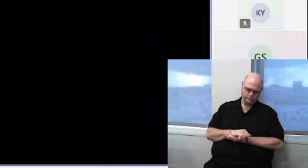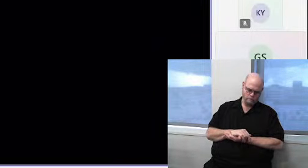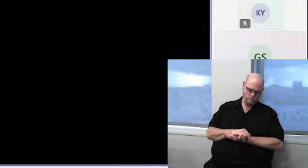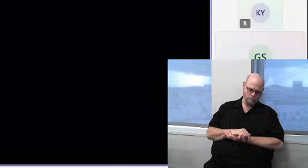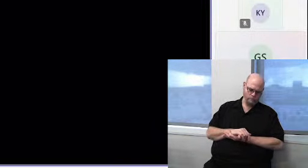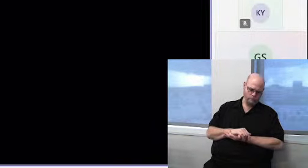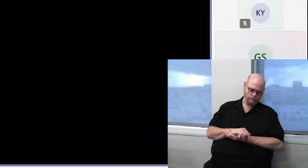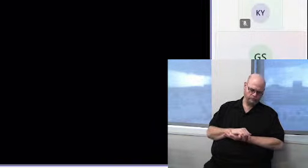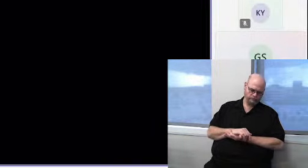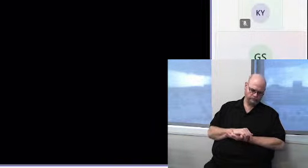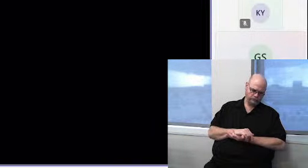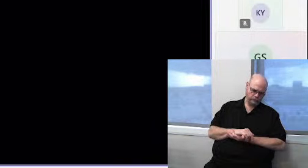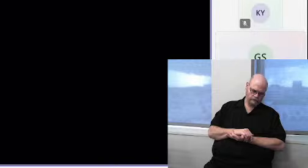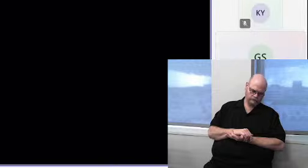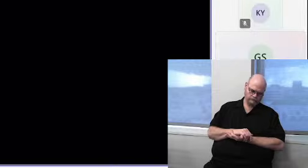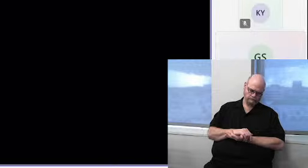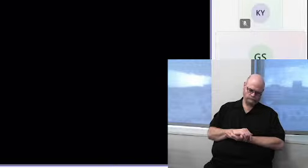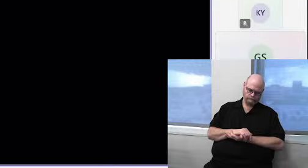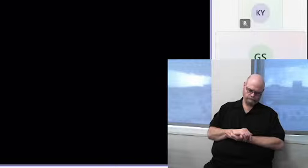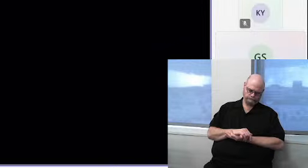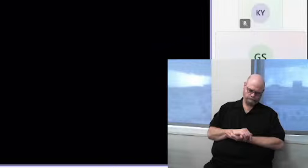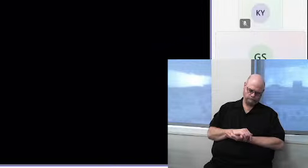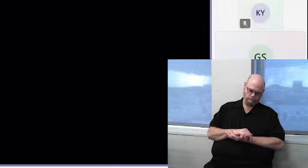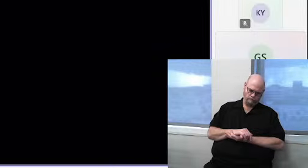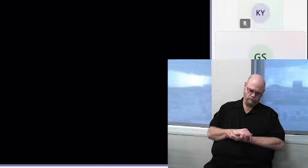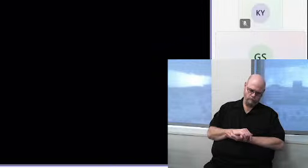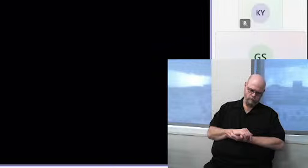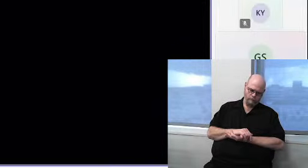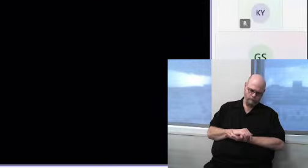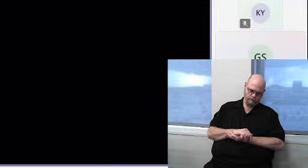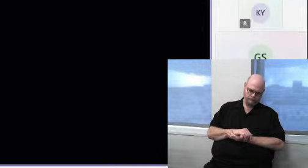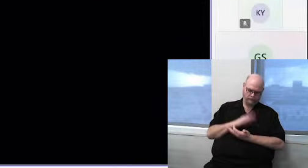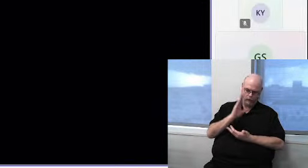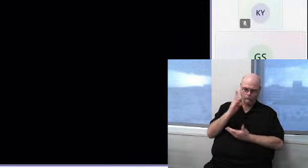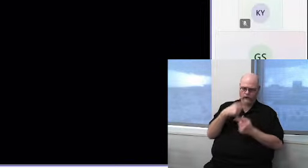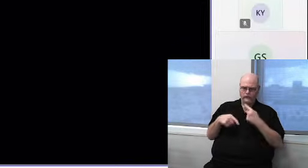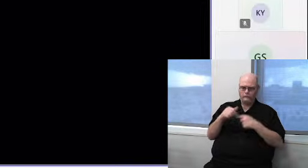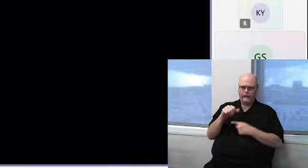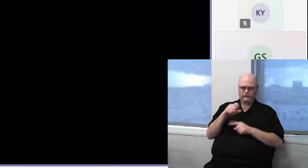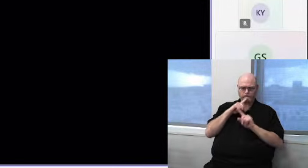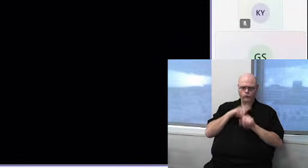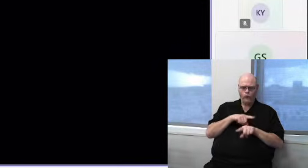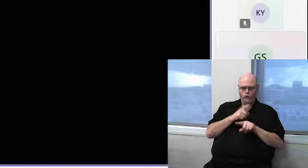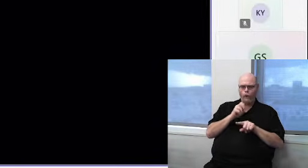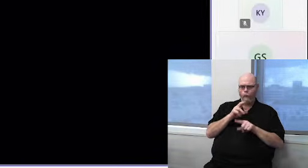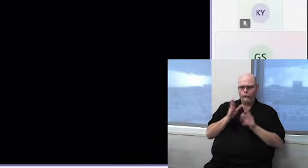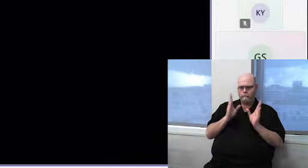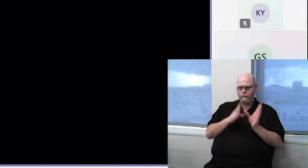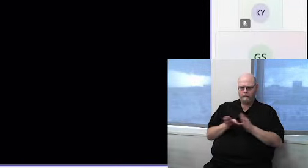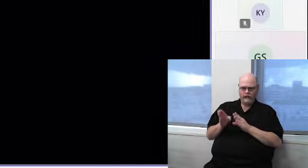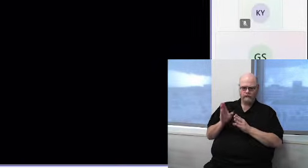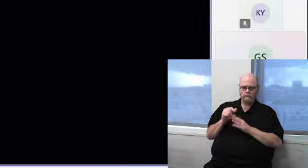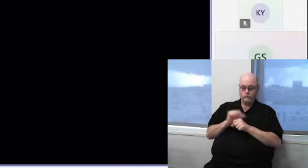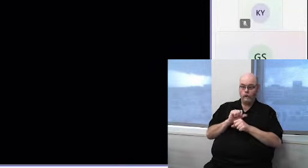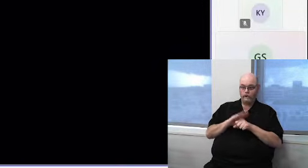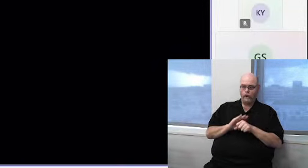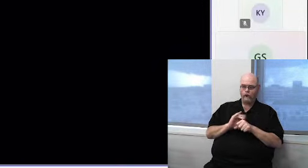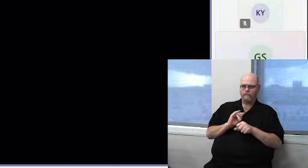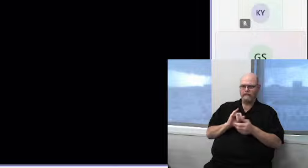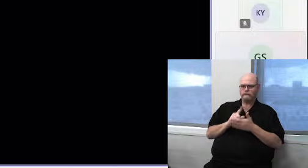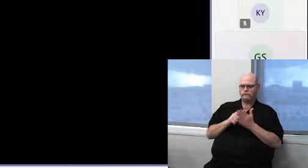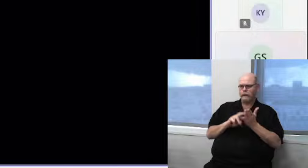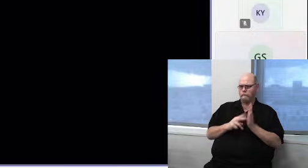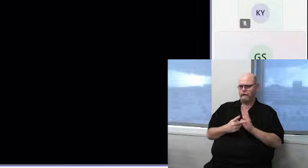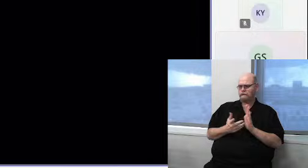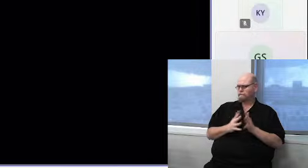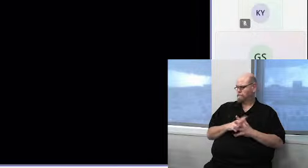with. So we believe that this is something that it could come as an order, and we will prepare to gather the information. When I said working